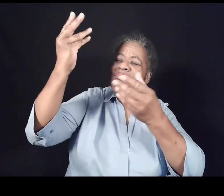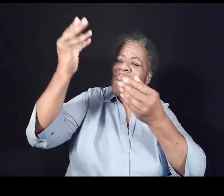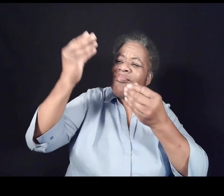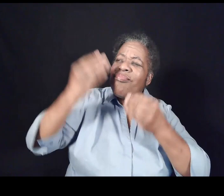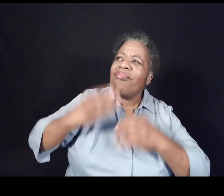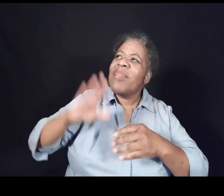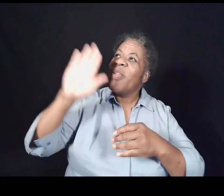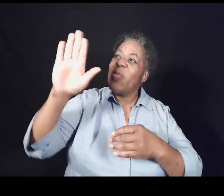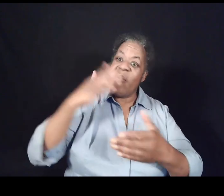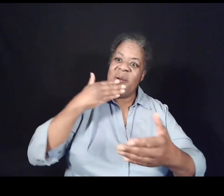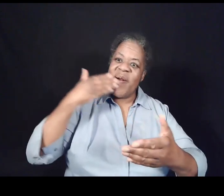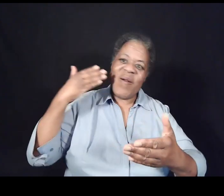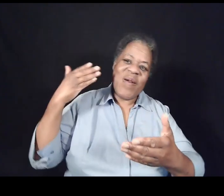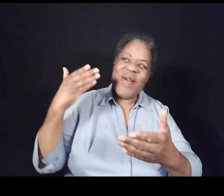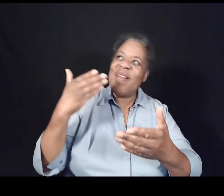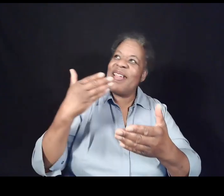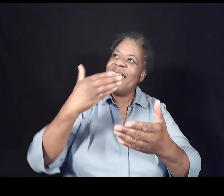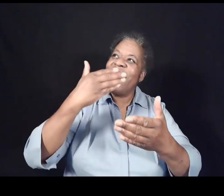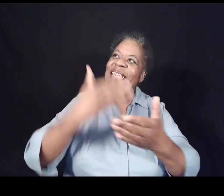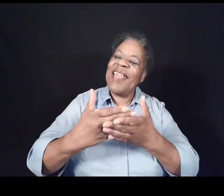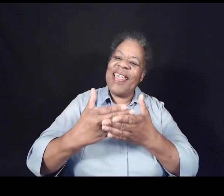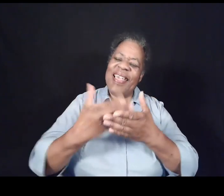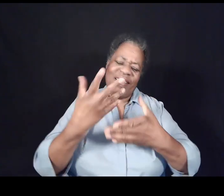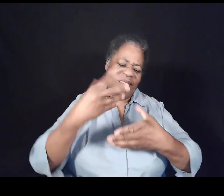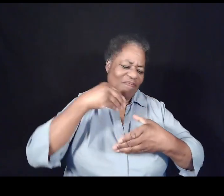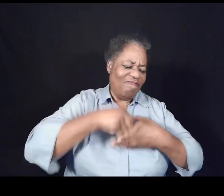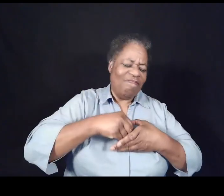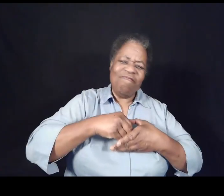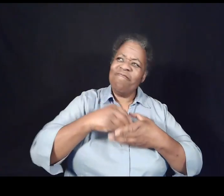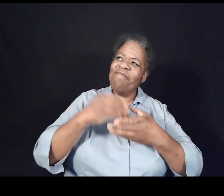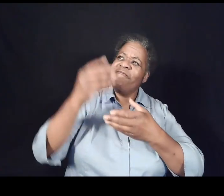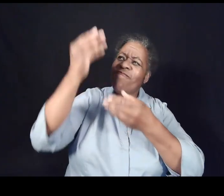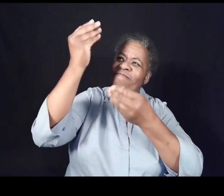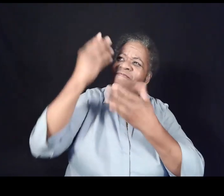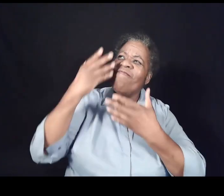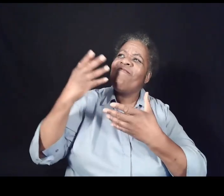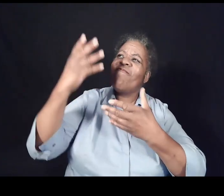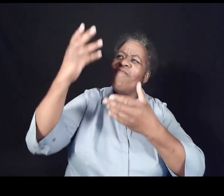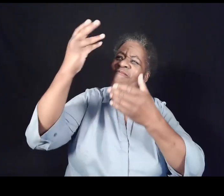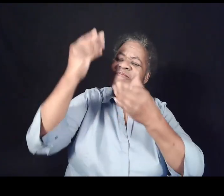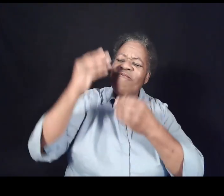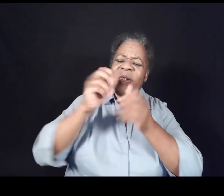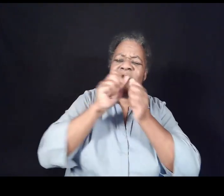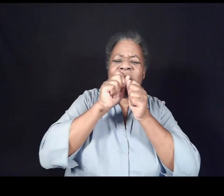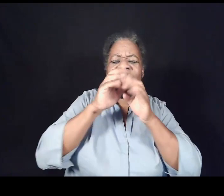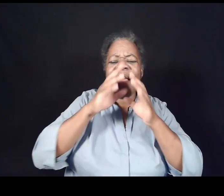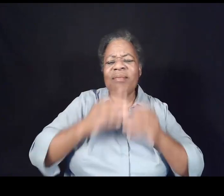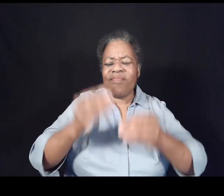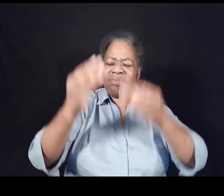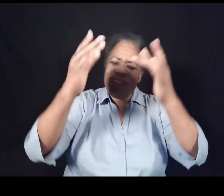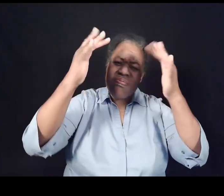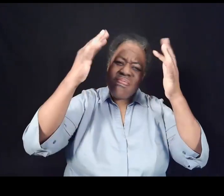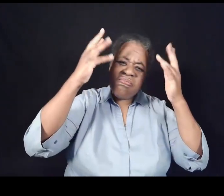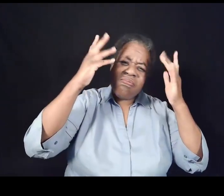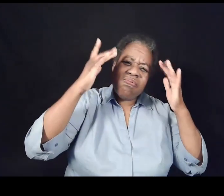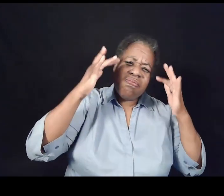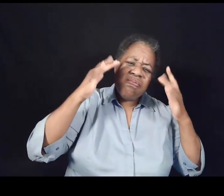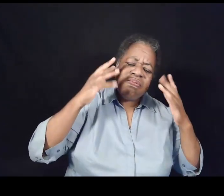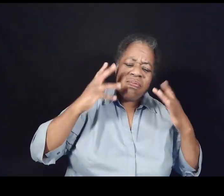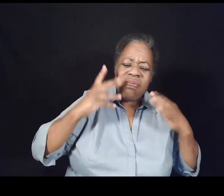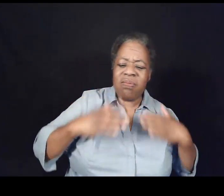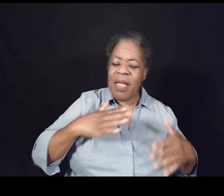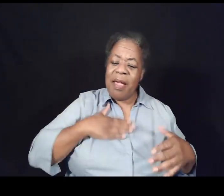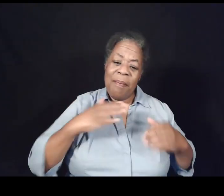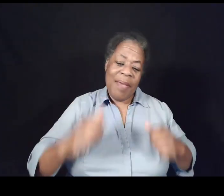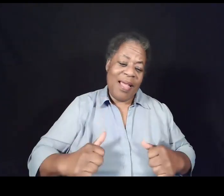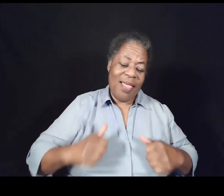Your goodness is running after, it's running after me. With my life laid